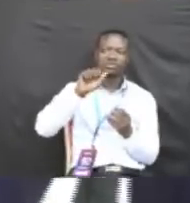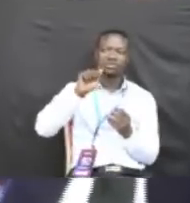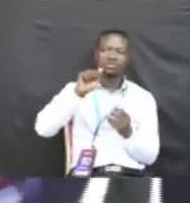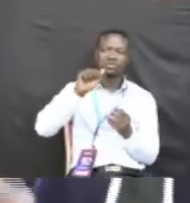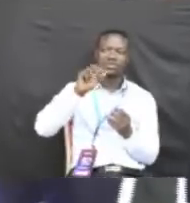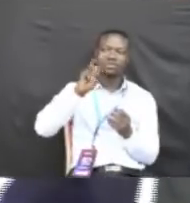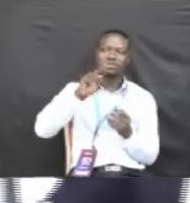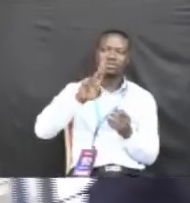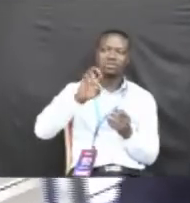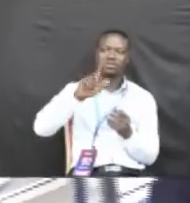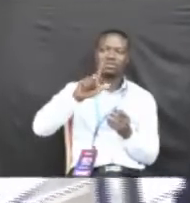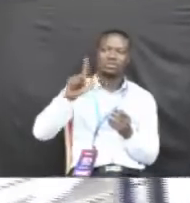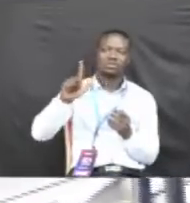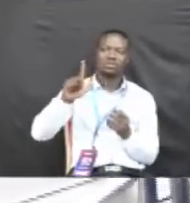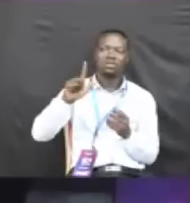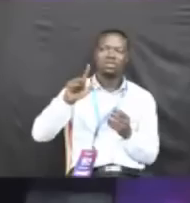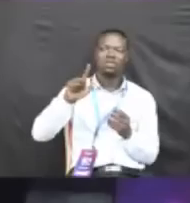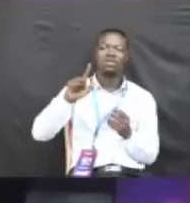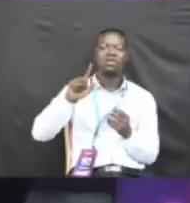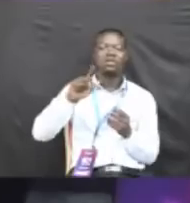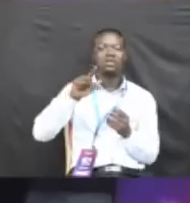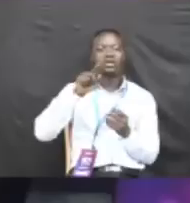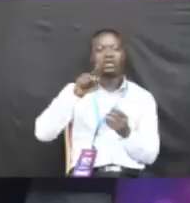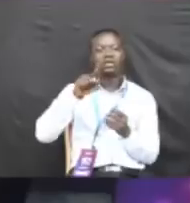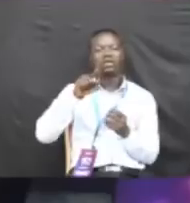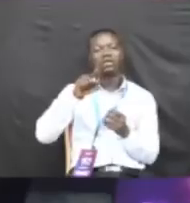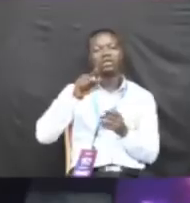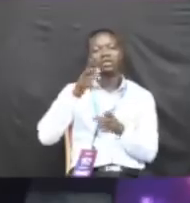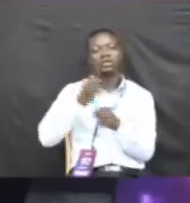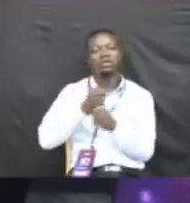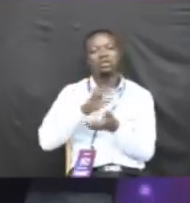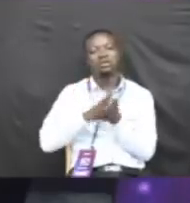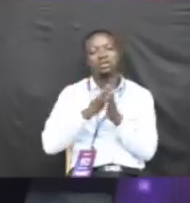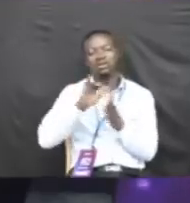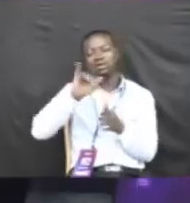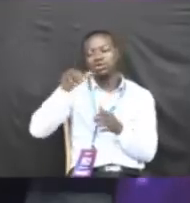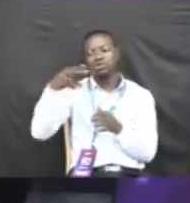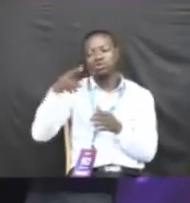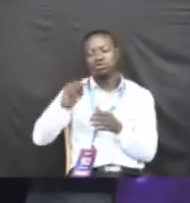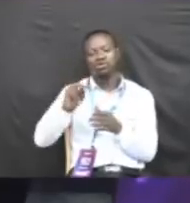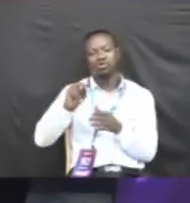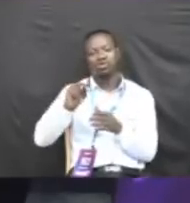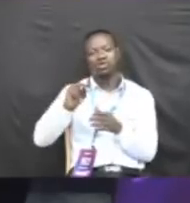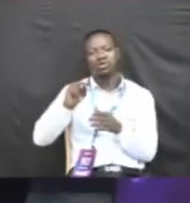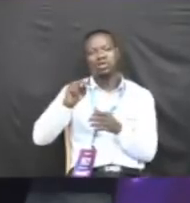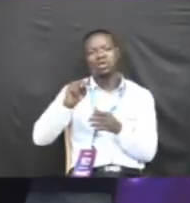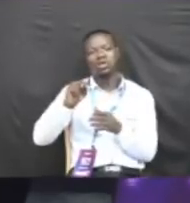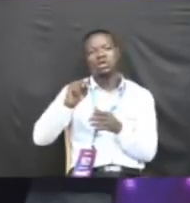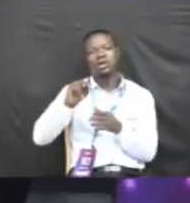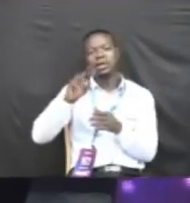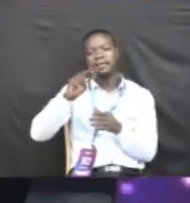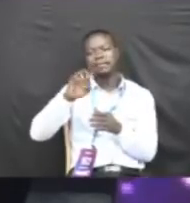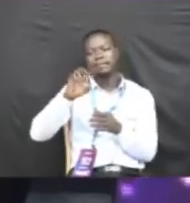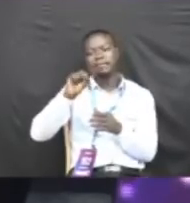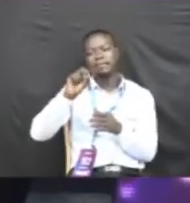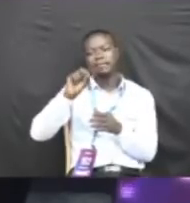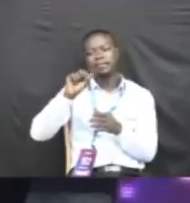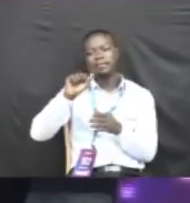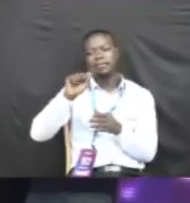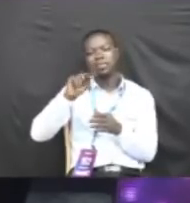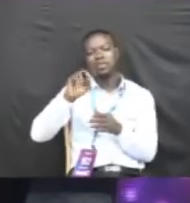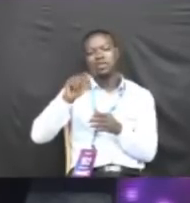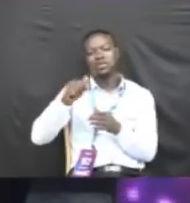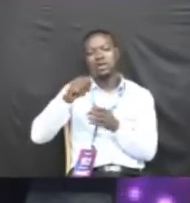Master Samuel Pinaman Adam of Swami received the John Mensa Saba Memorial Prize 2021 best